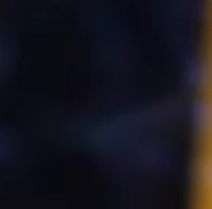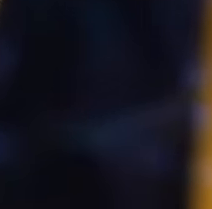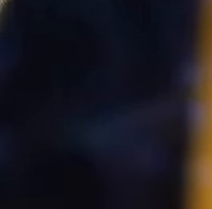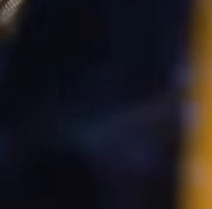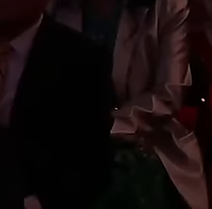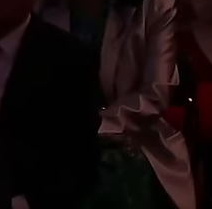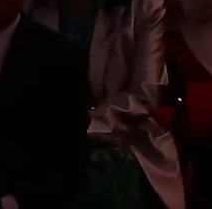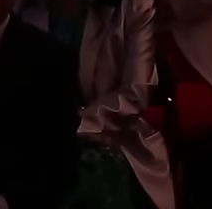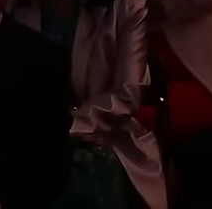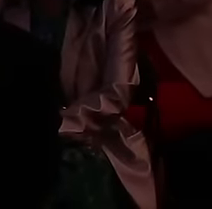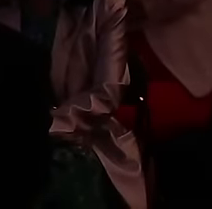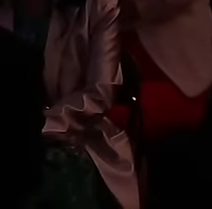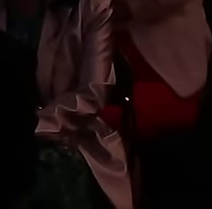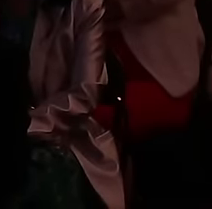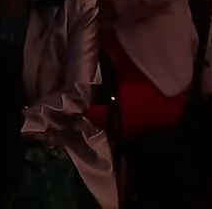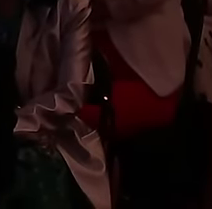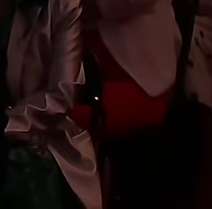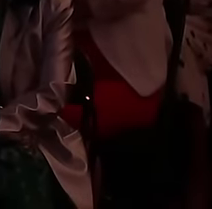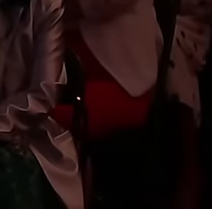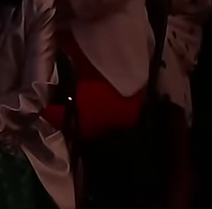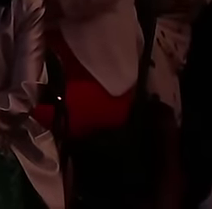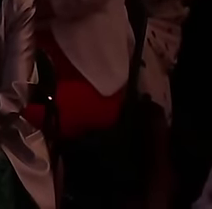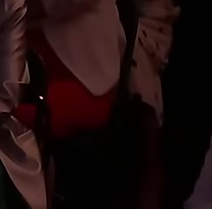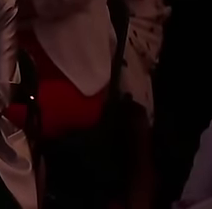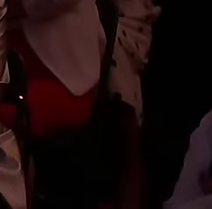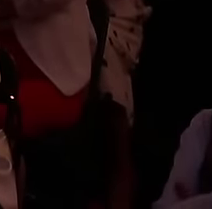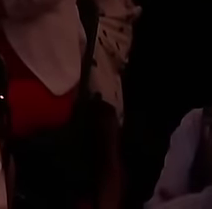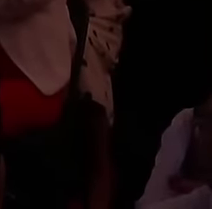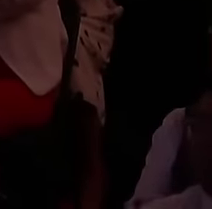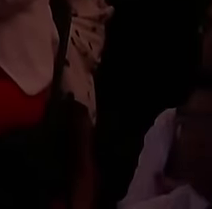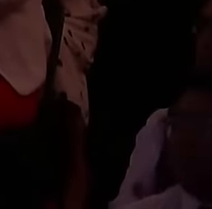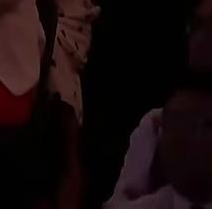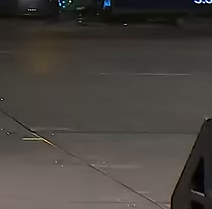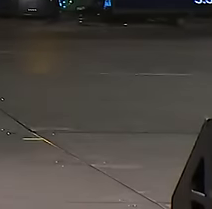peace like myself that got a confirmation from the Lord